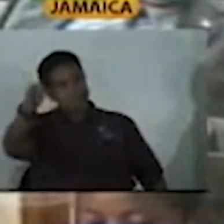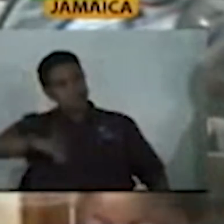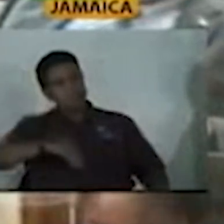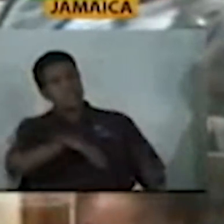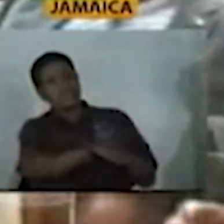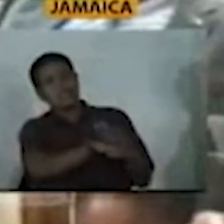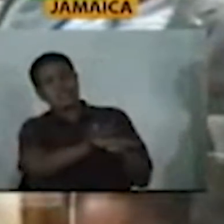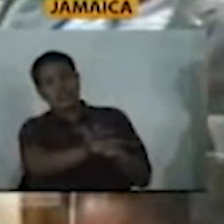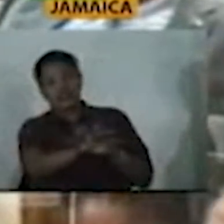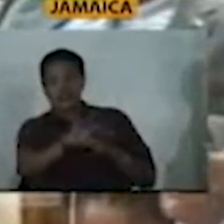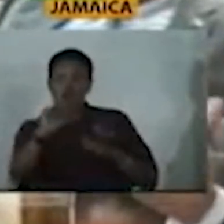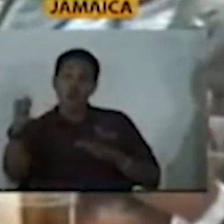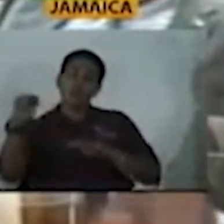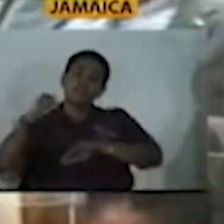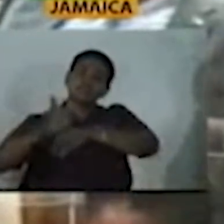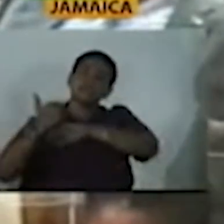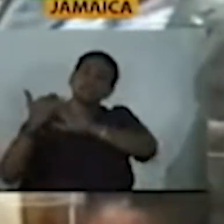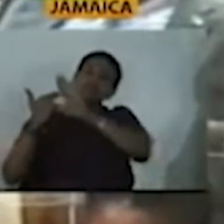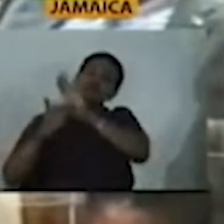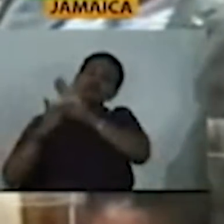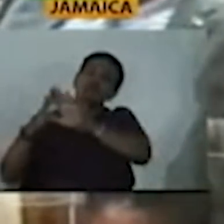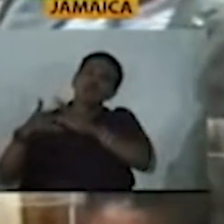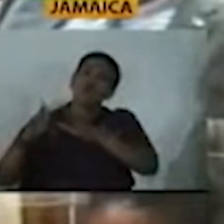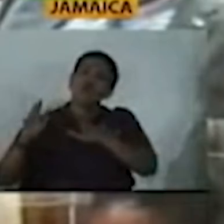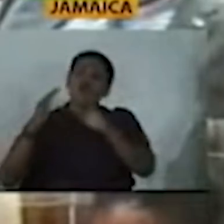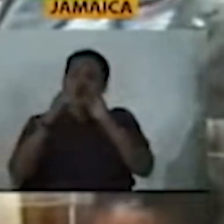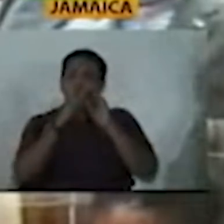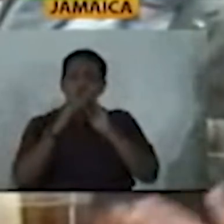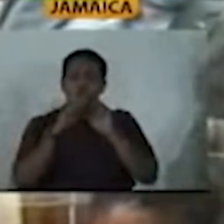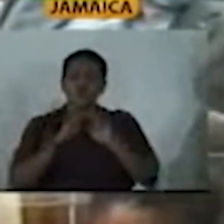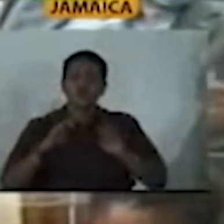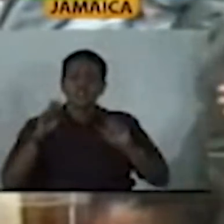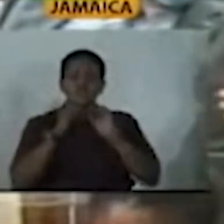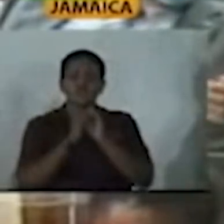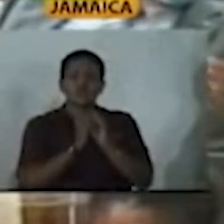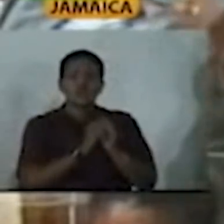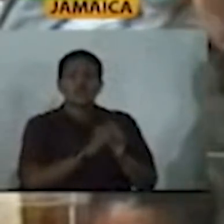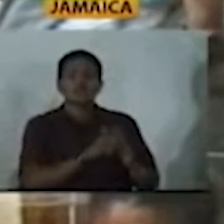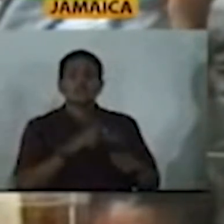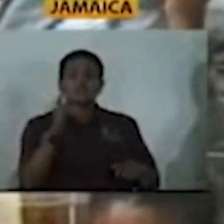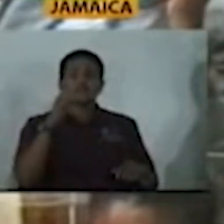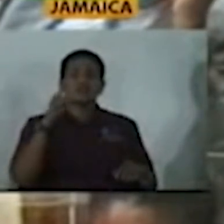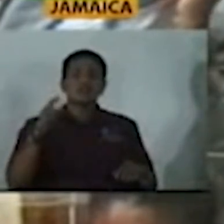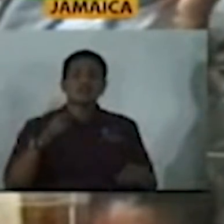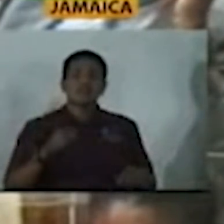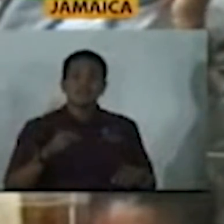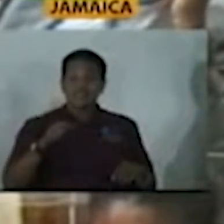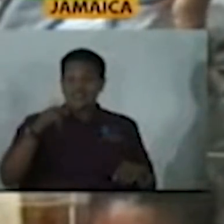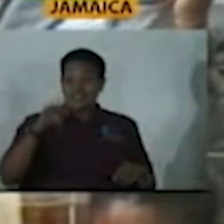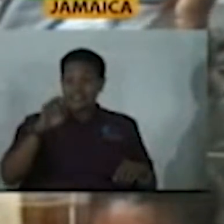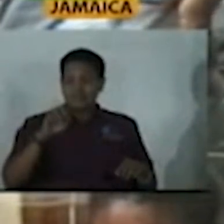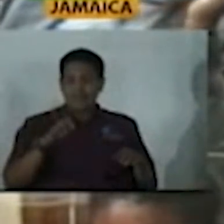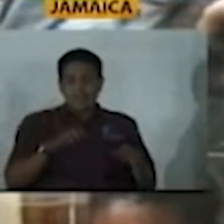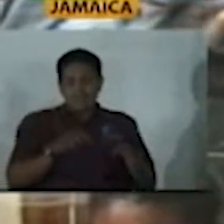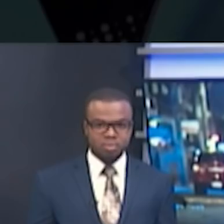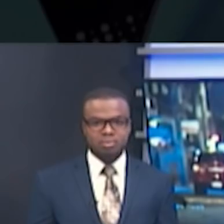protocols about allowing households to sit together, spacing between persons.